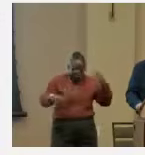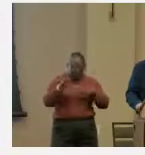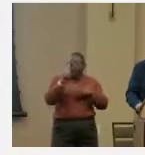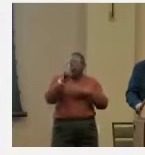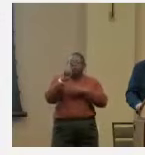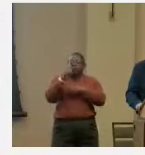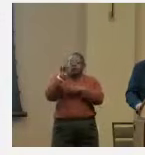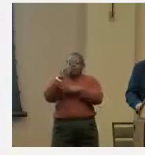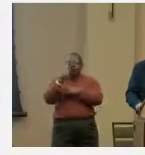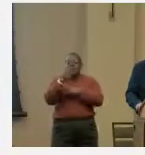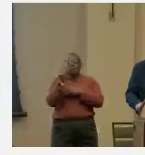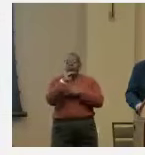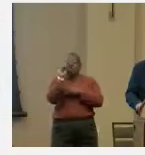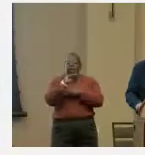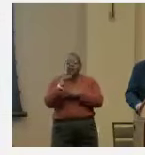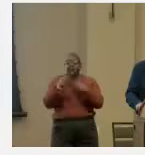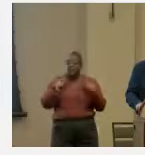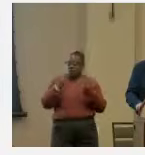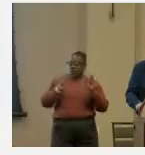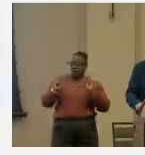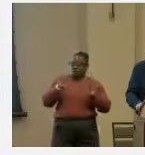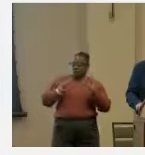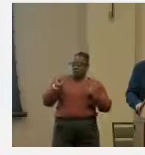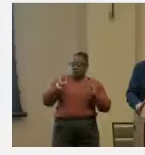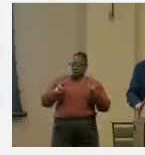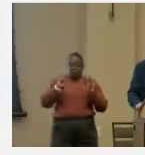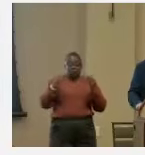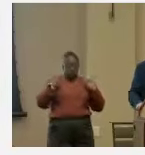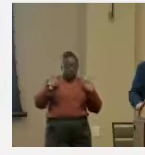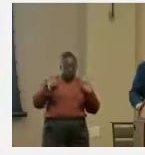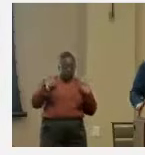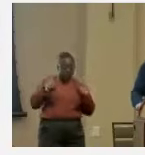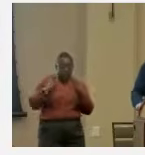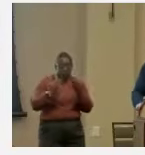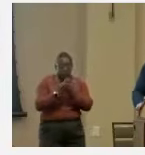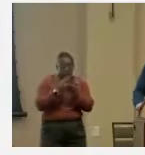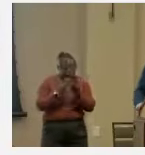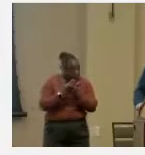in 14% of healthy people in low titers. The new